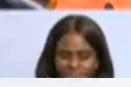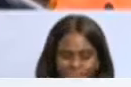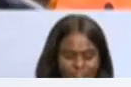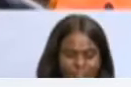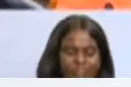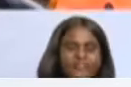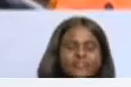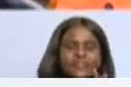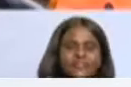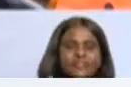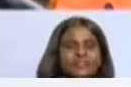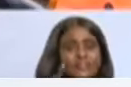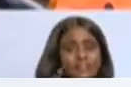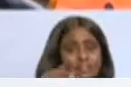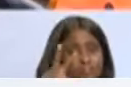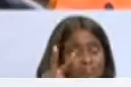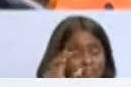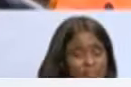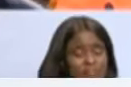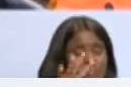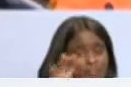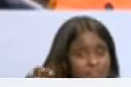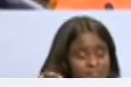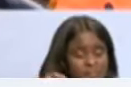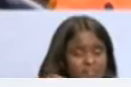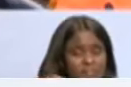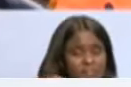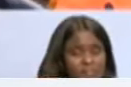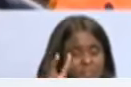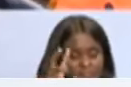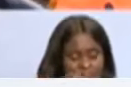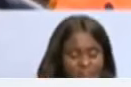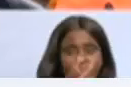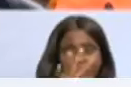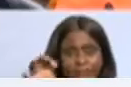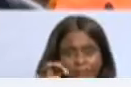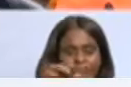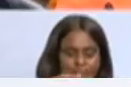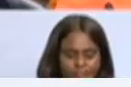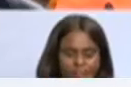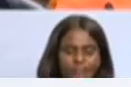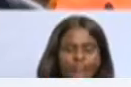And 2,500 jobs are online.